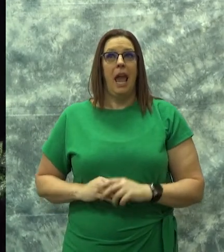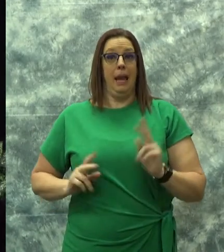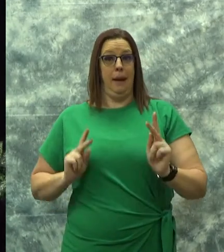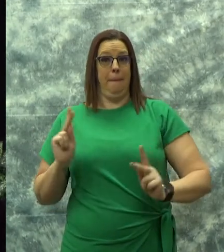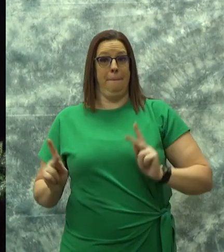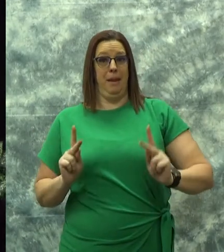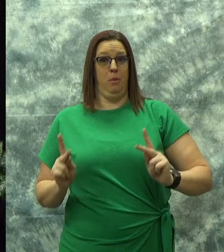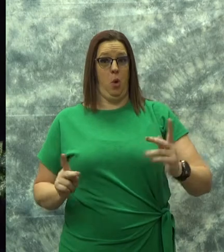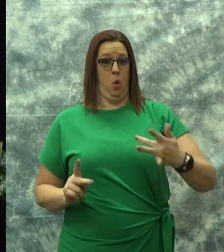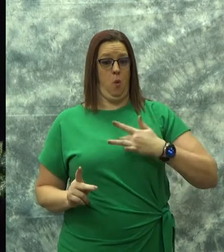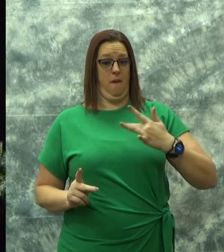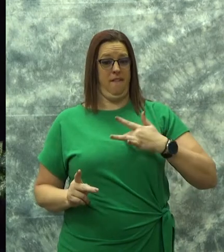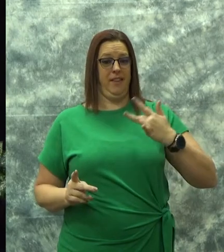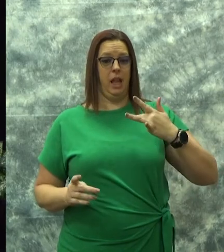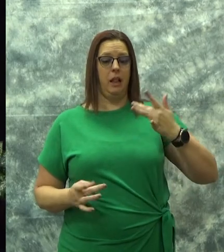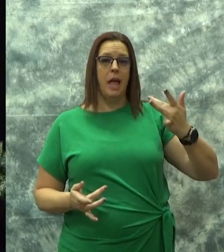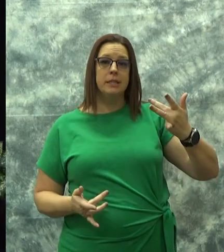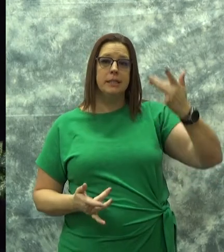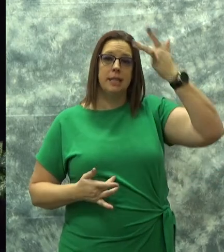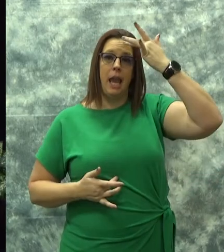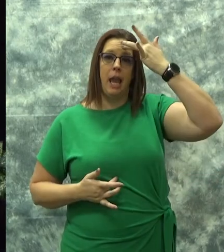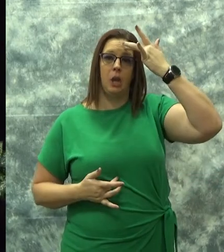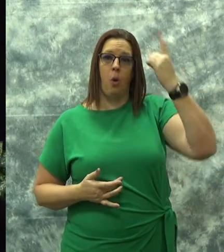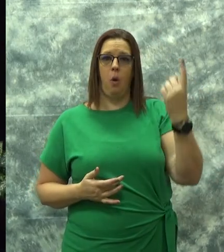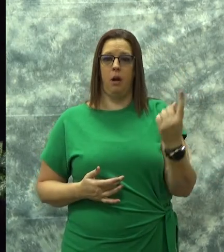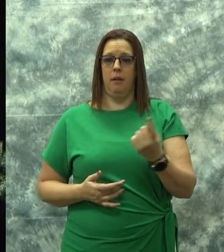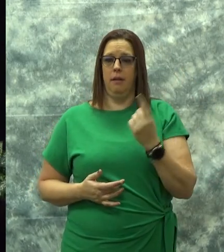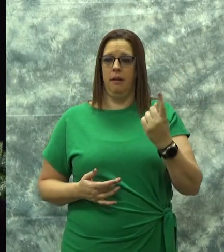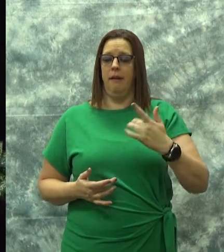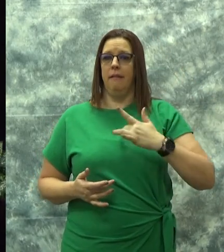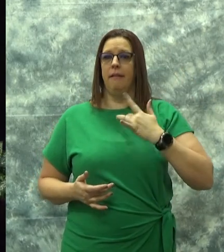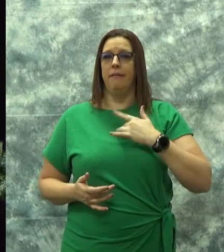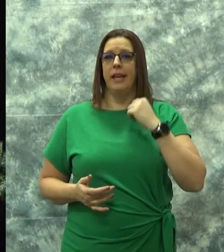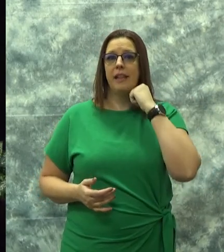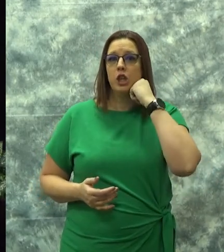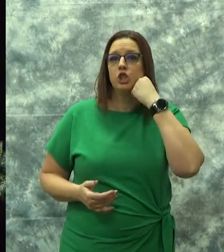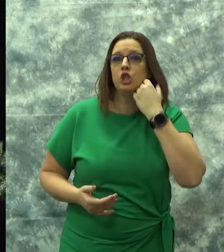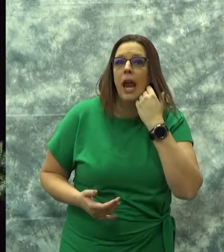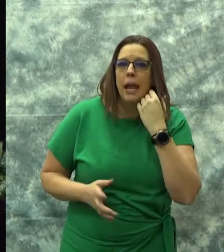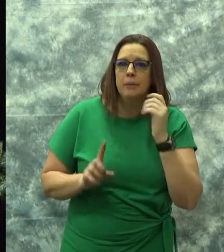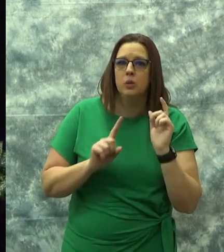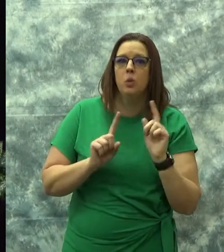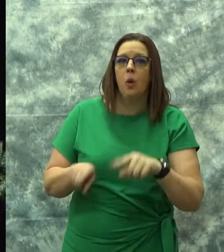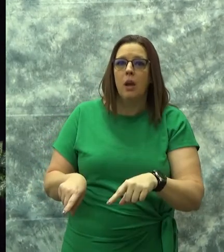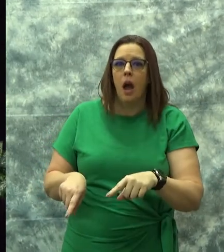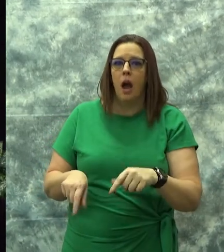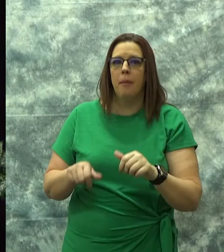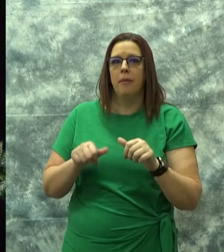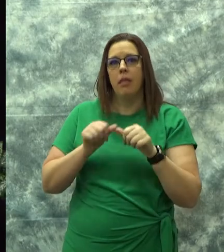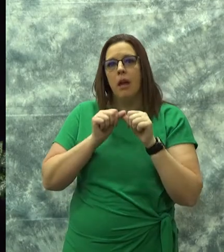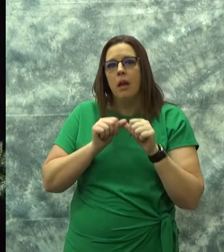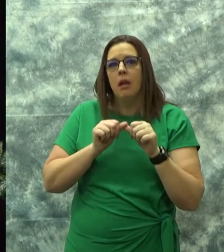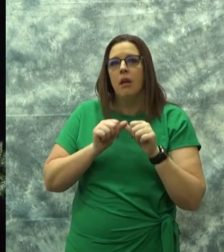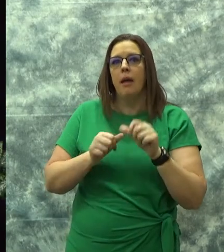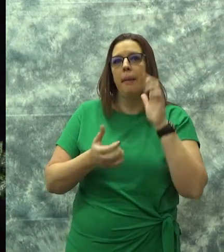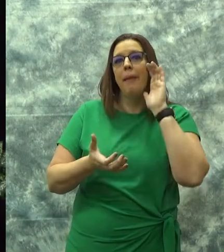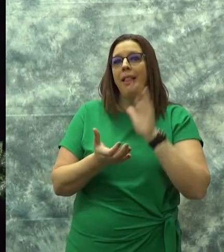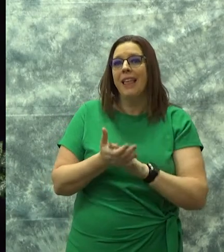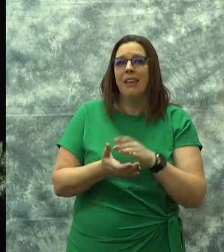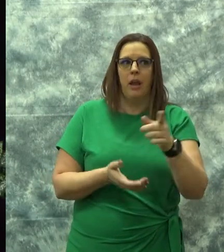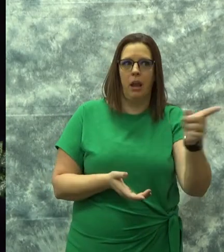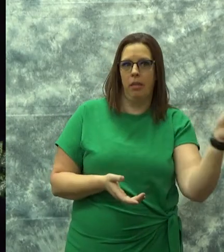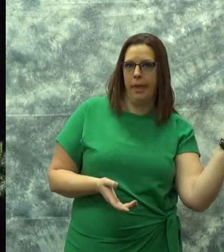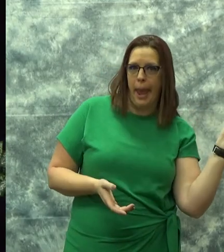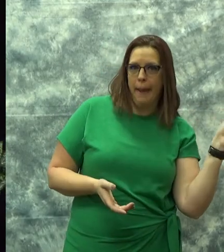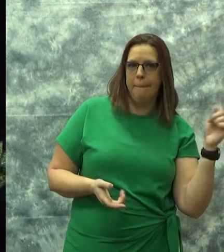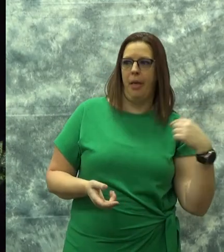And people who feel sick or have something go on who feel ashamed to come here because they persist in believing in